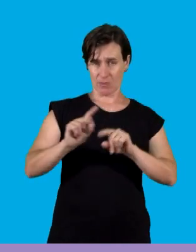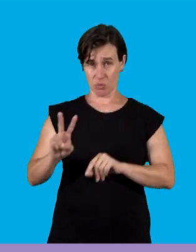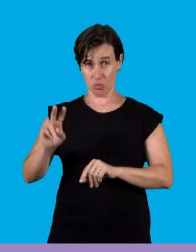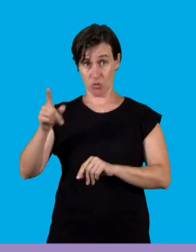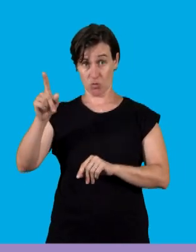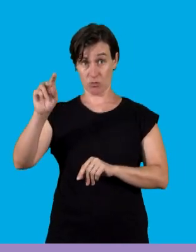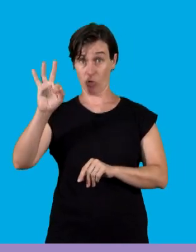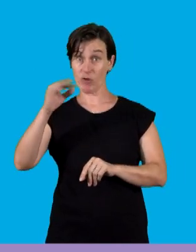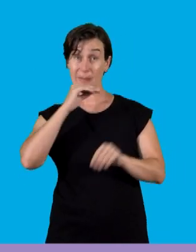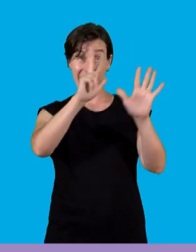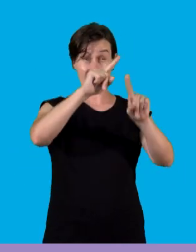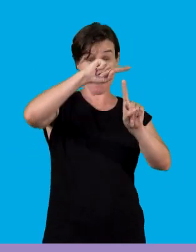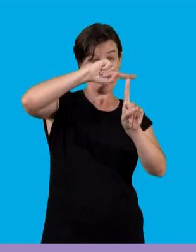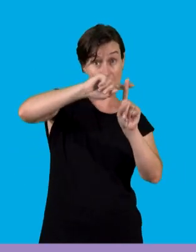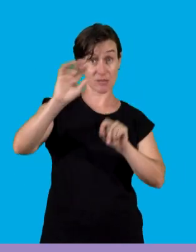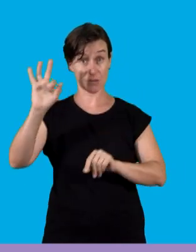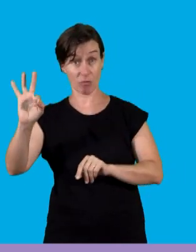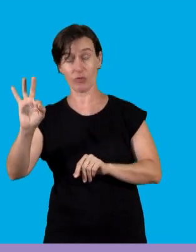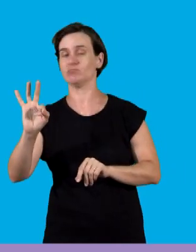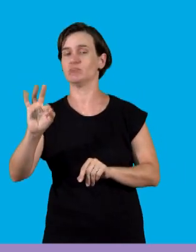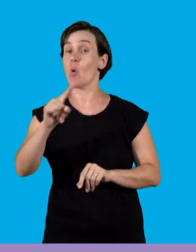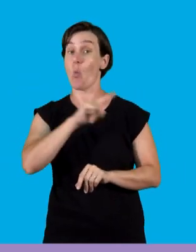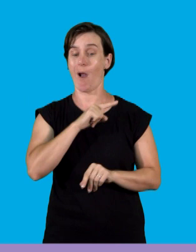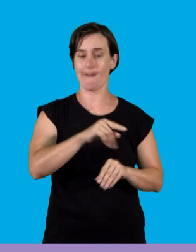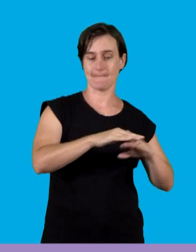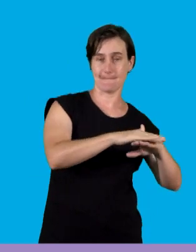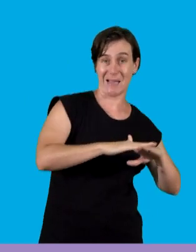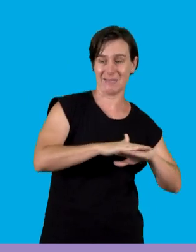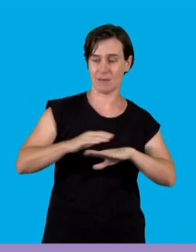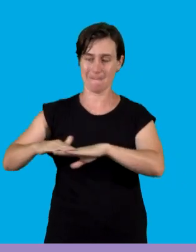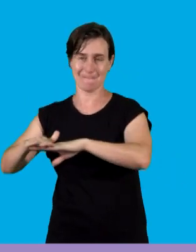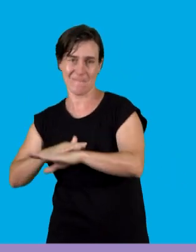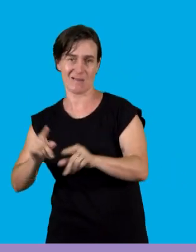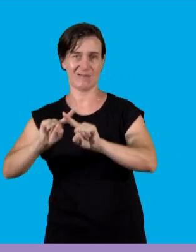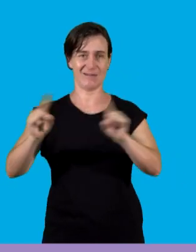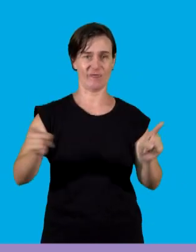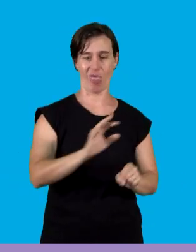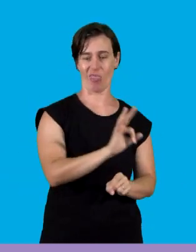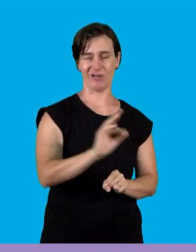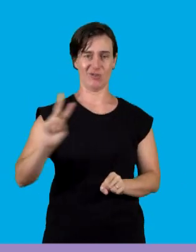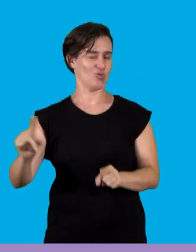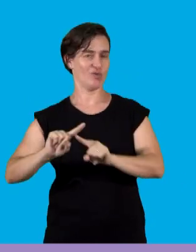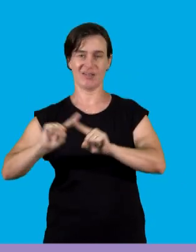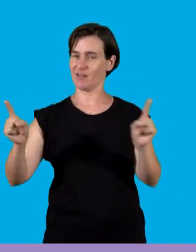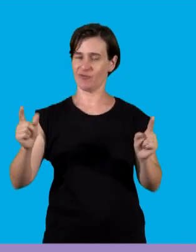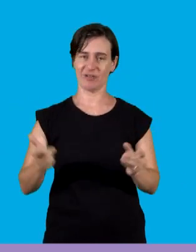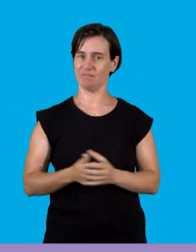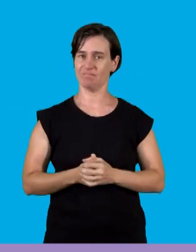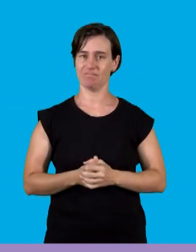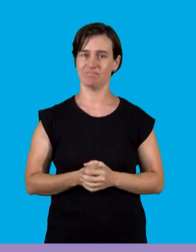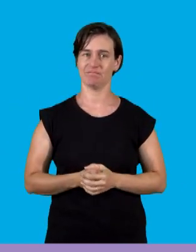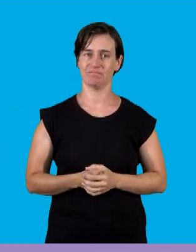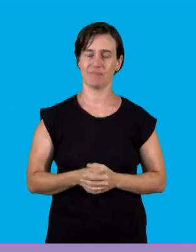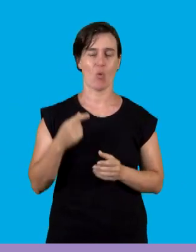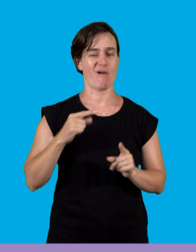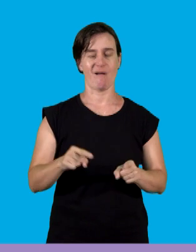exponents? Absolutely not. Why? Because the base is not the same. So we have a base 3 and a base